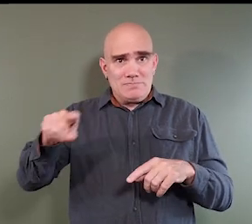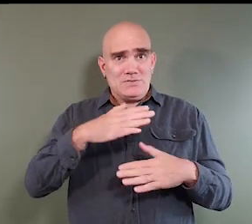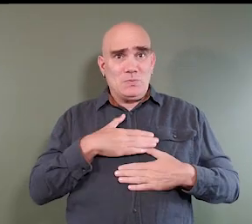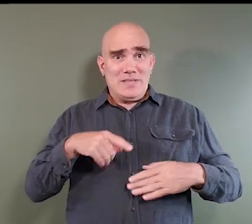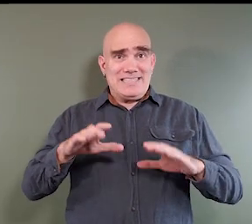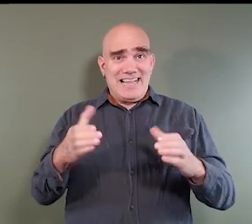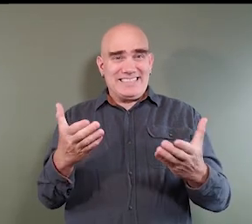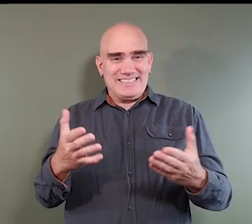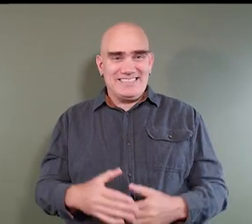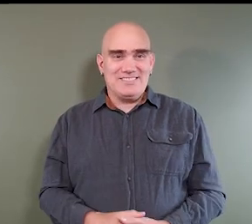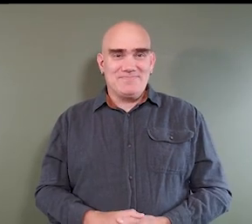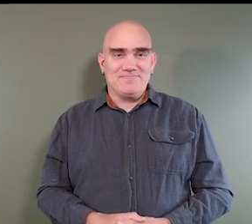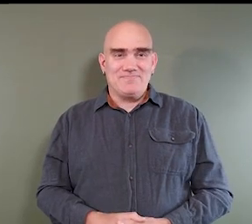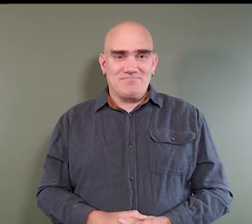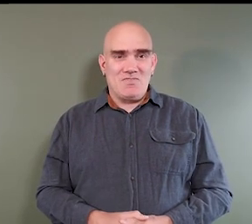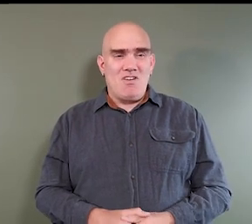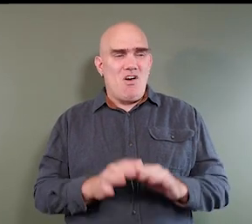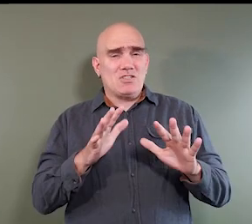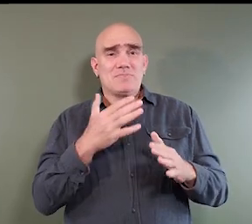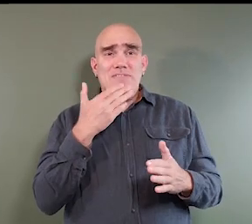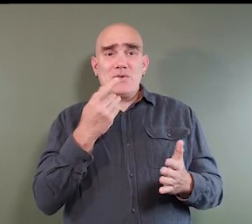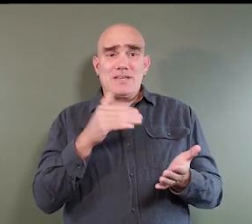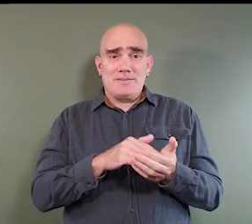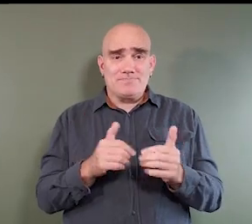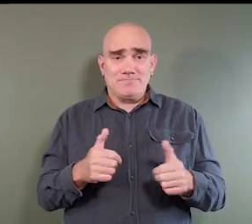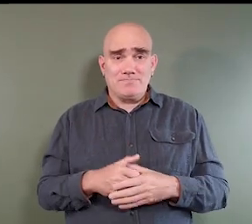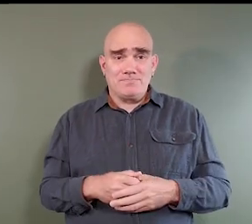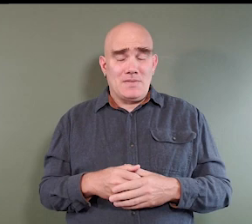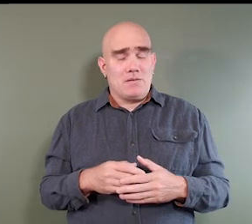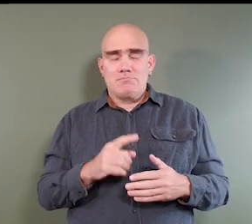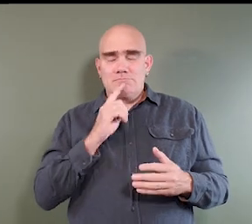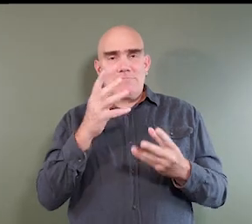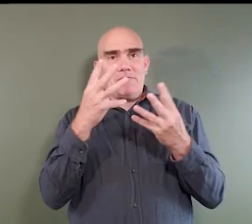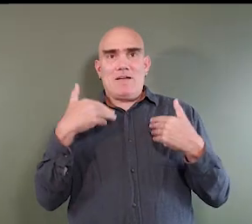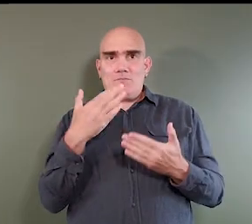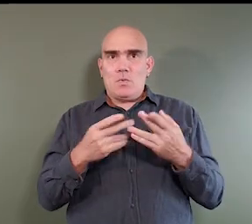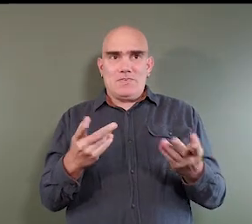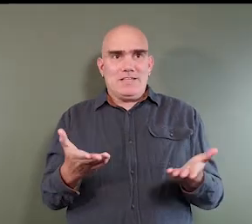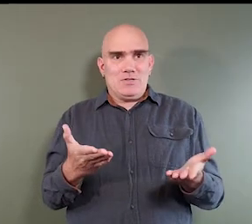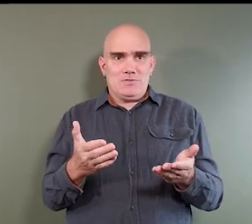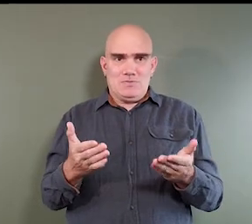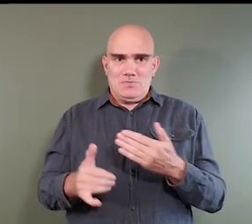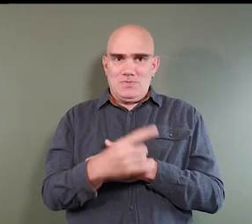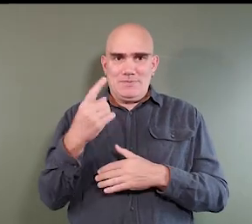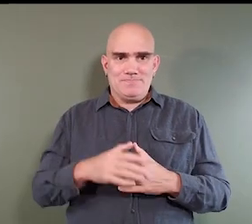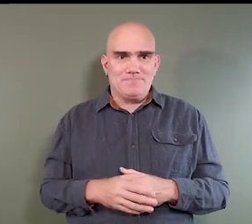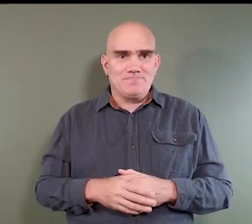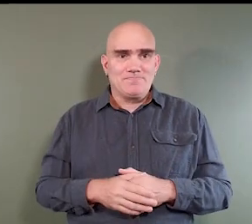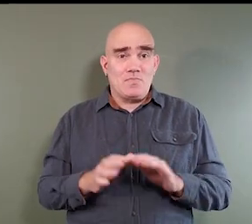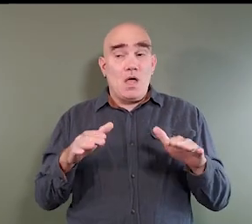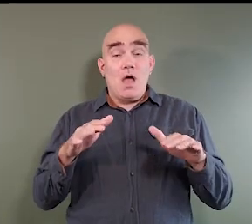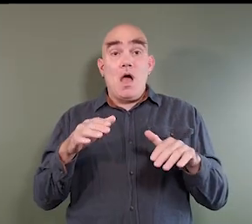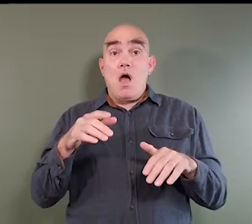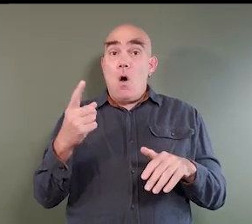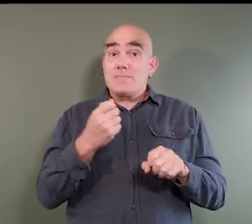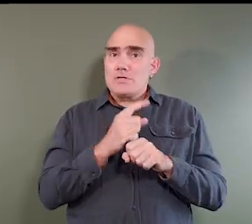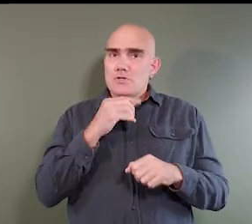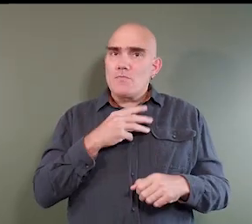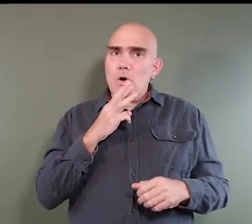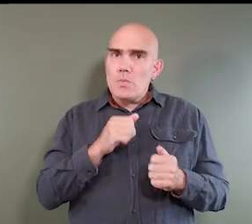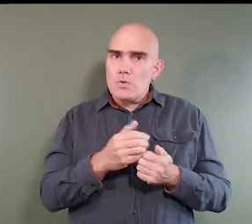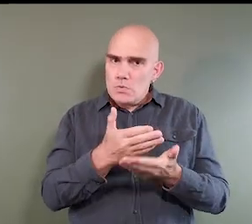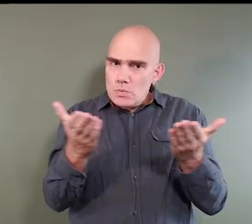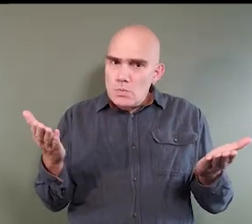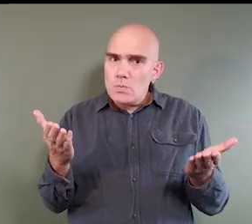class. Awesome. Thank you. Again, lovely to have both of you with me today. Guys, as always, make sure you have some water